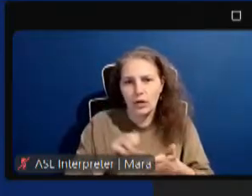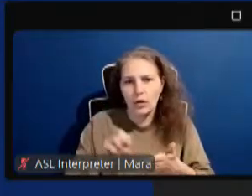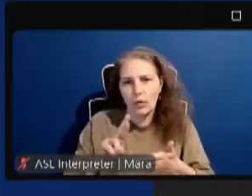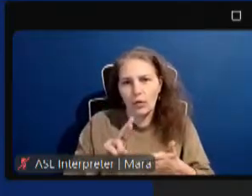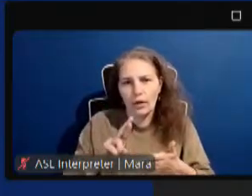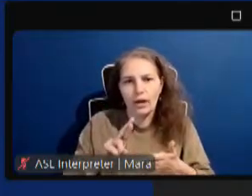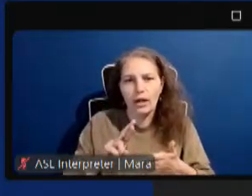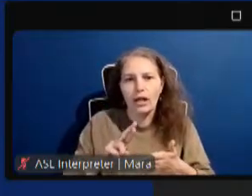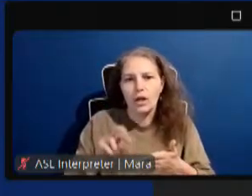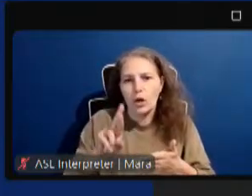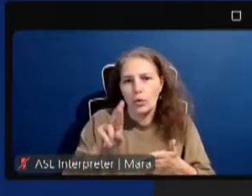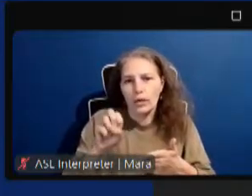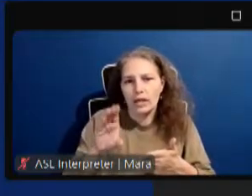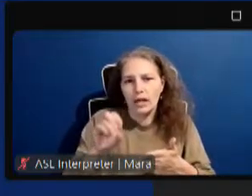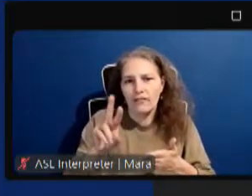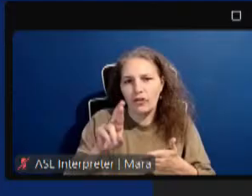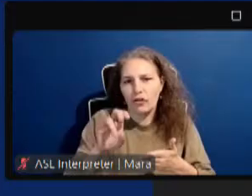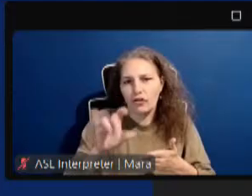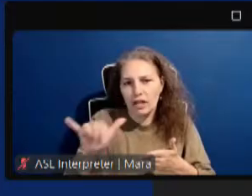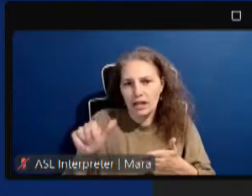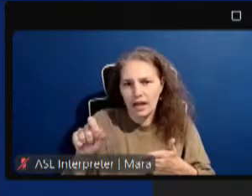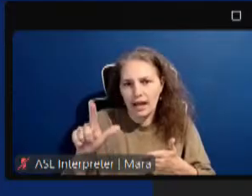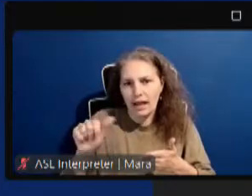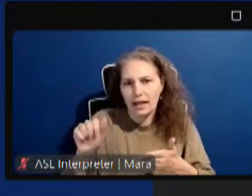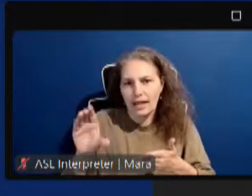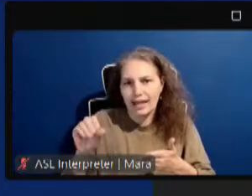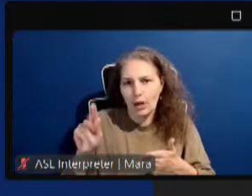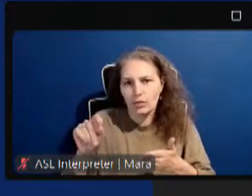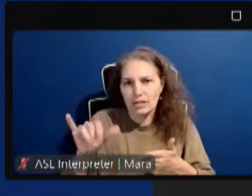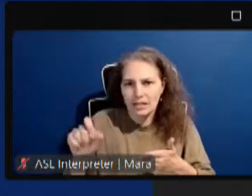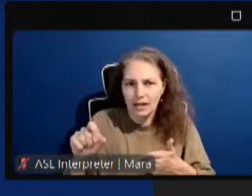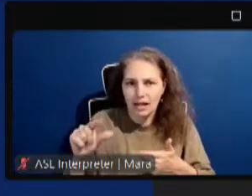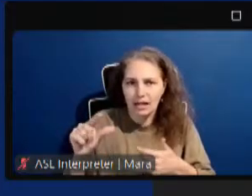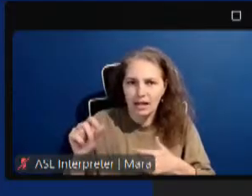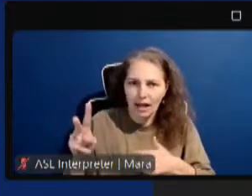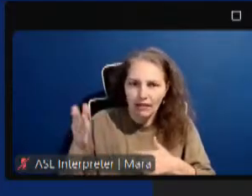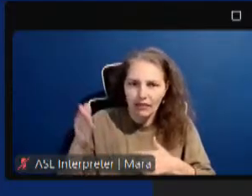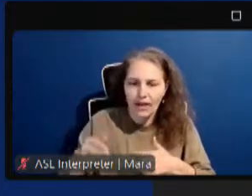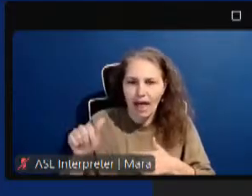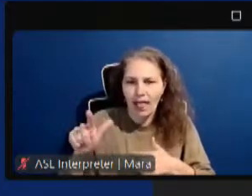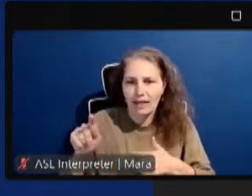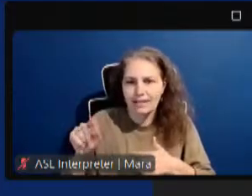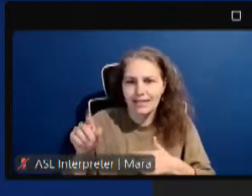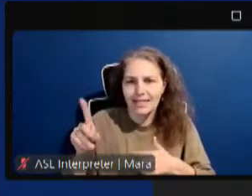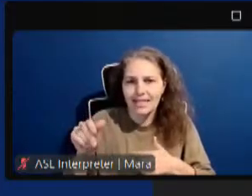recovery.lacounty.gov/Altadena. You can also stop by the one-stop permit centers for resources as